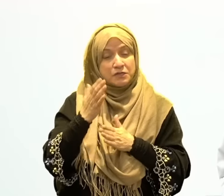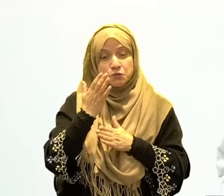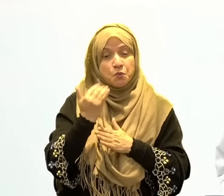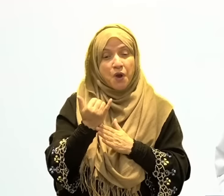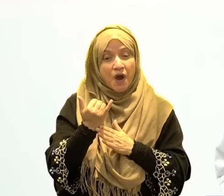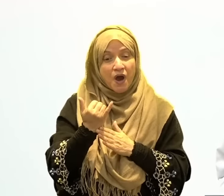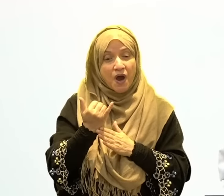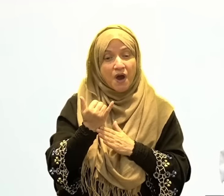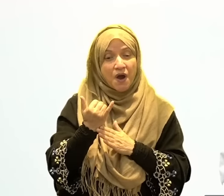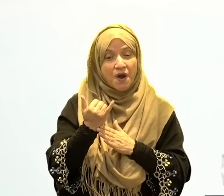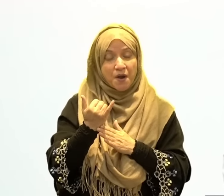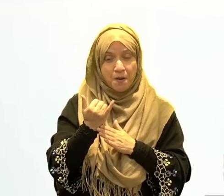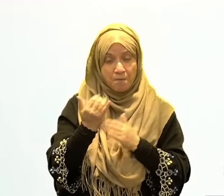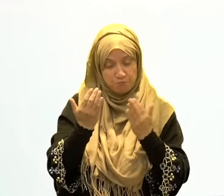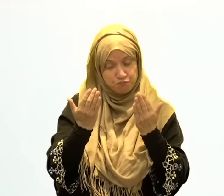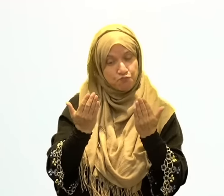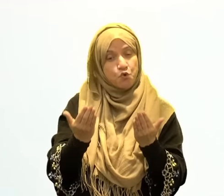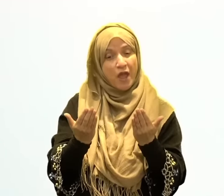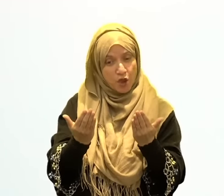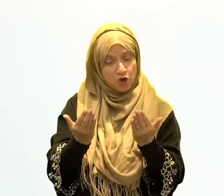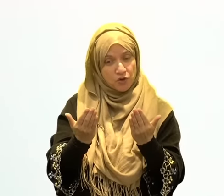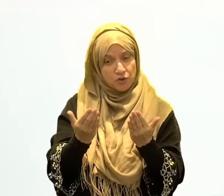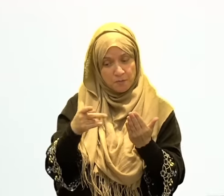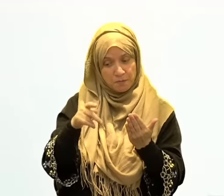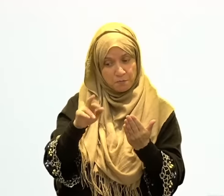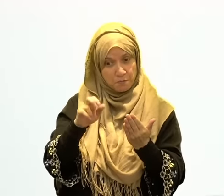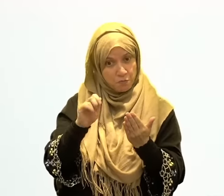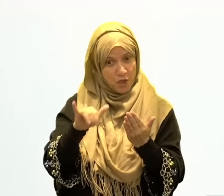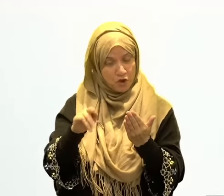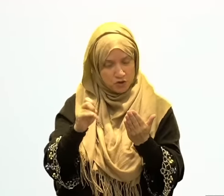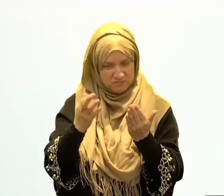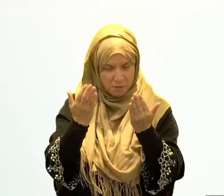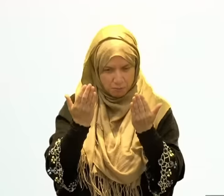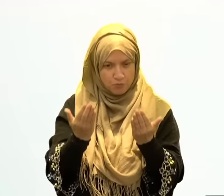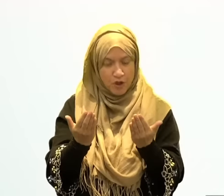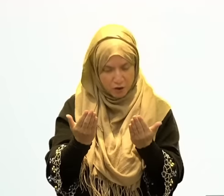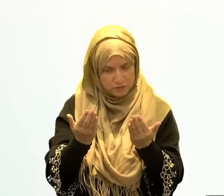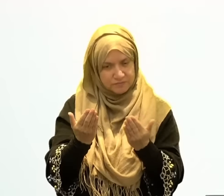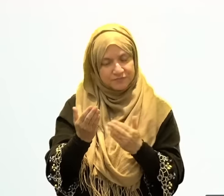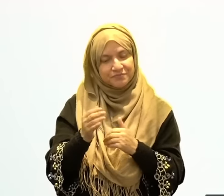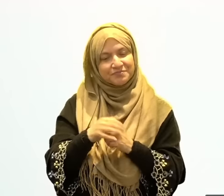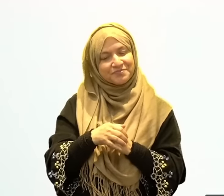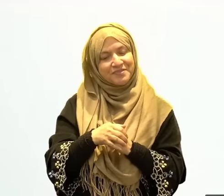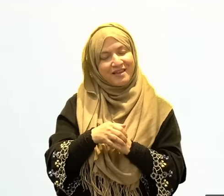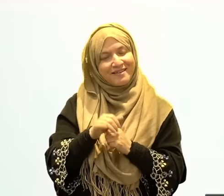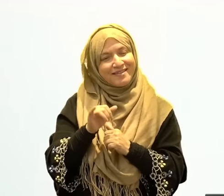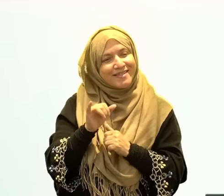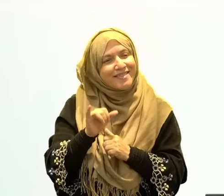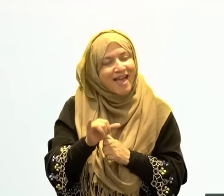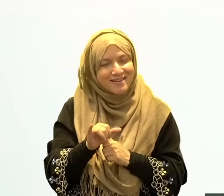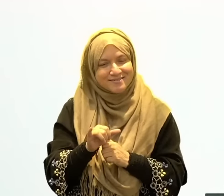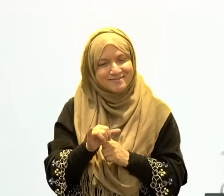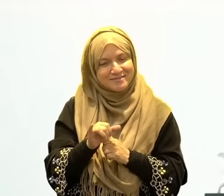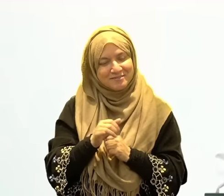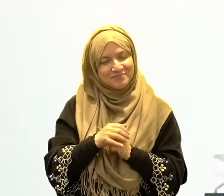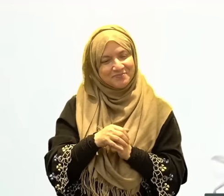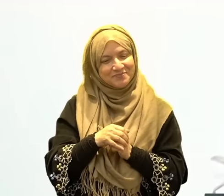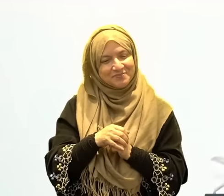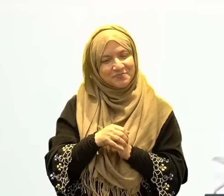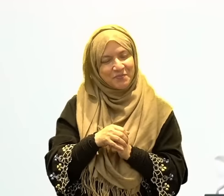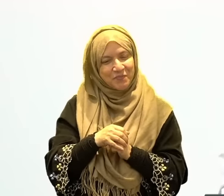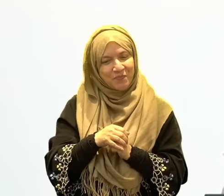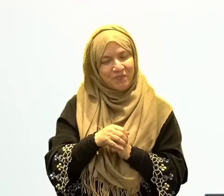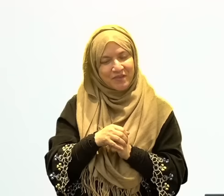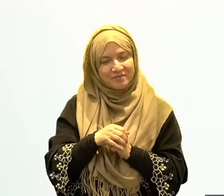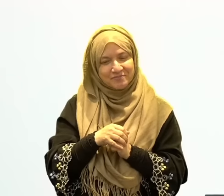world. Because it gets to a point, if you engage that sight to an extent, it's as if you can see Allah subhanahu wa ta'ala with your